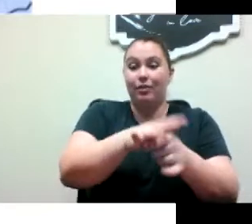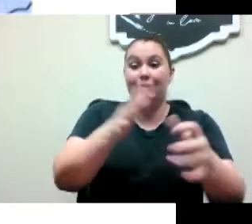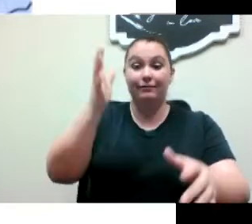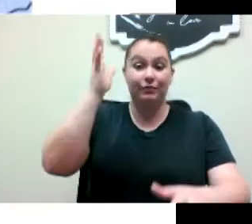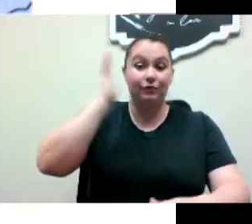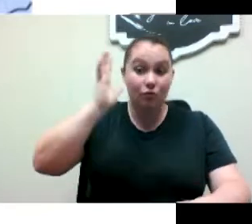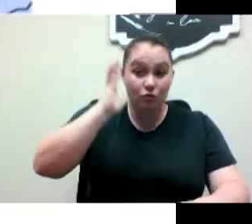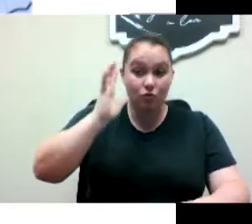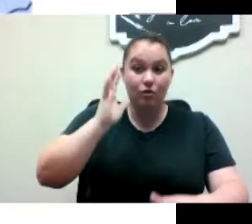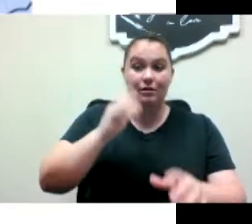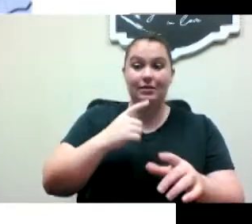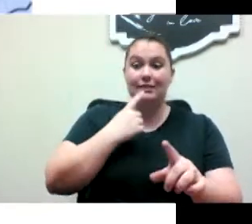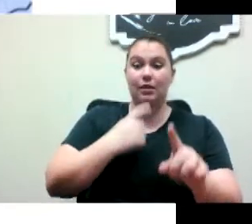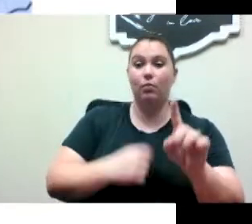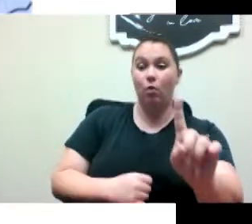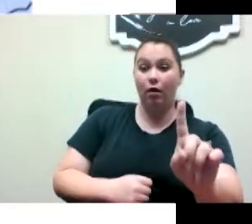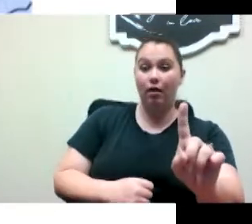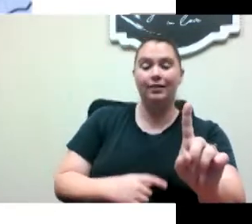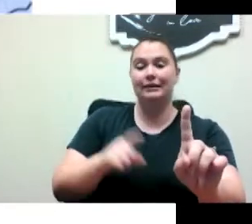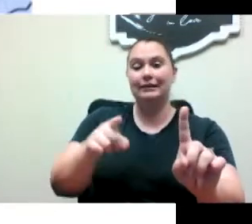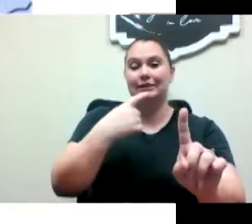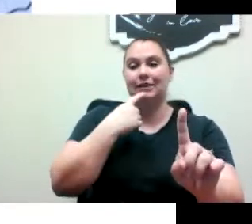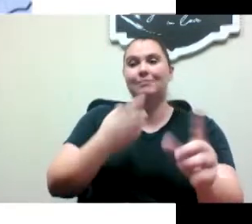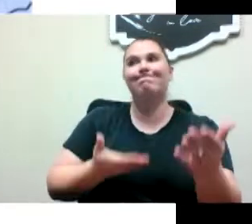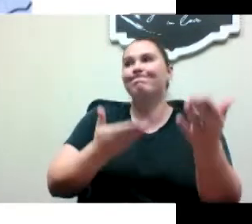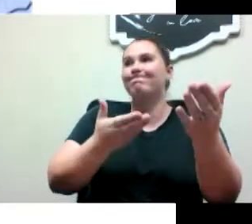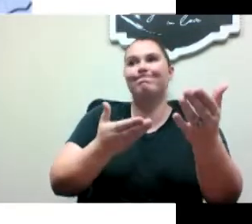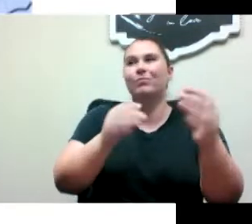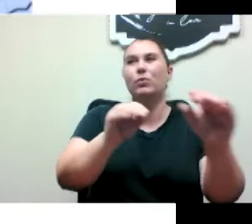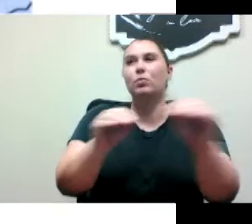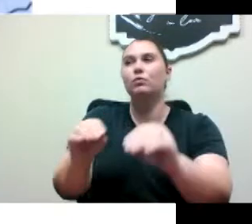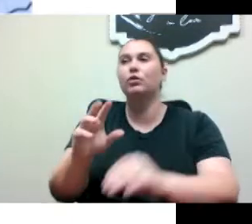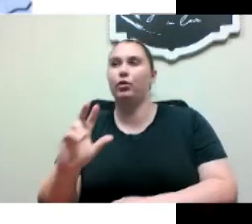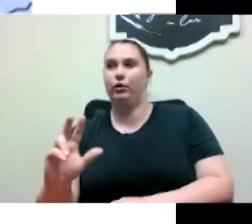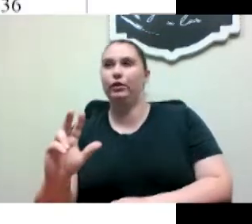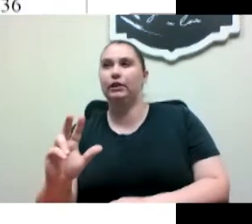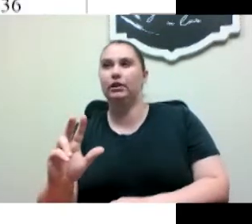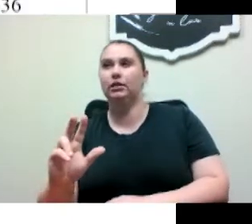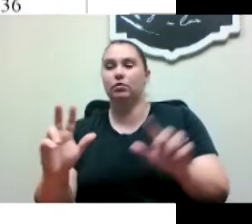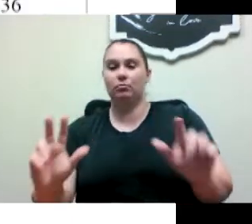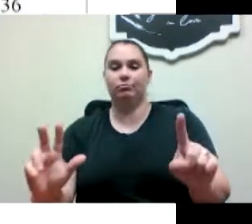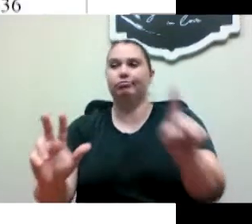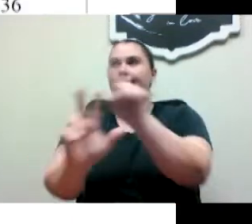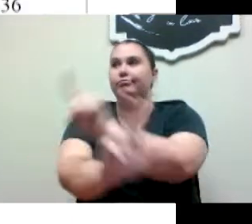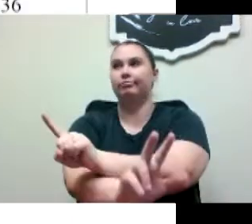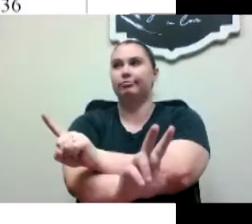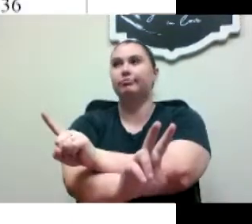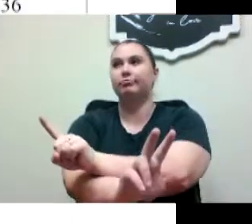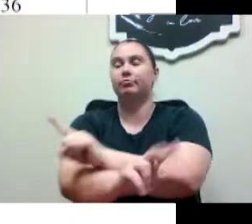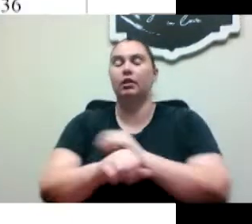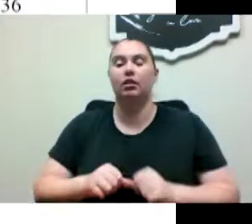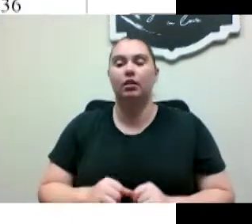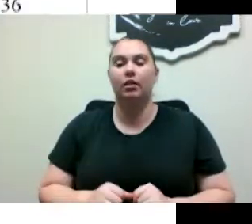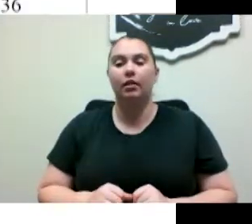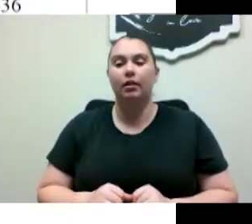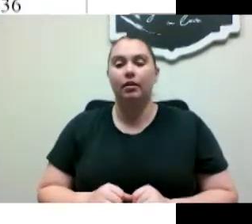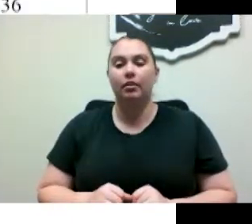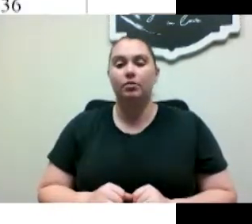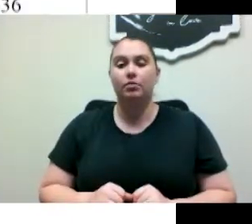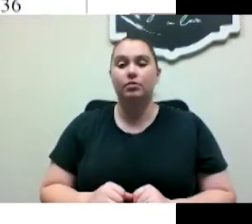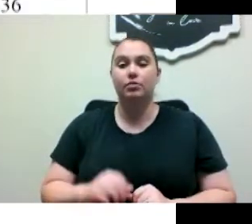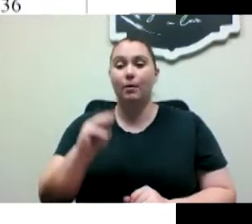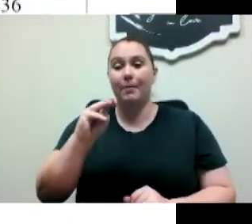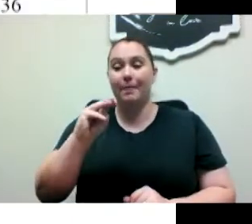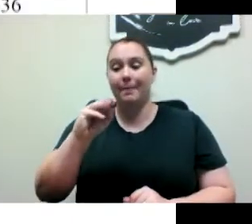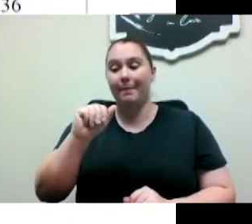in 1, and his suggestion was to move it to 3, which you'll see in an upcoming slide. So the maximum deviation, if